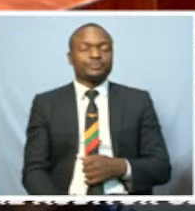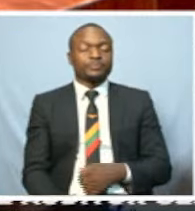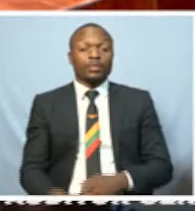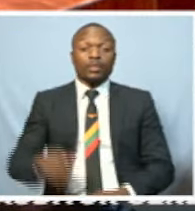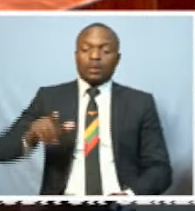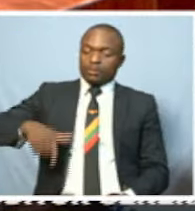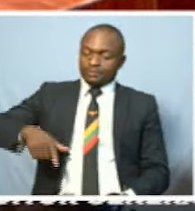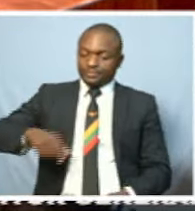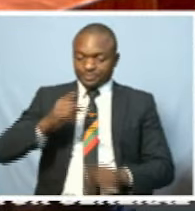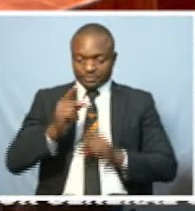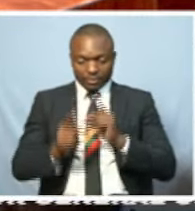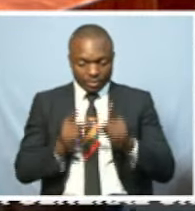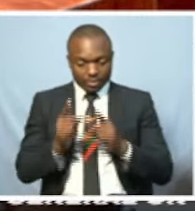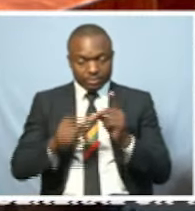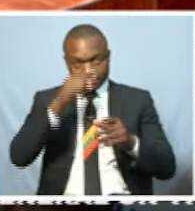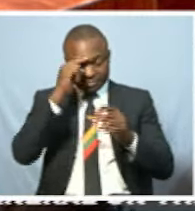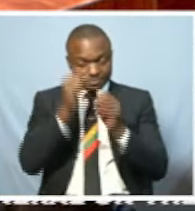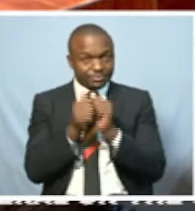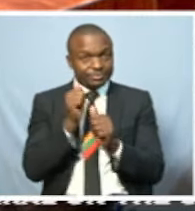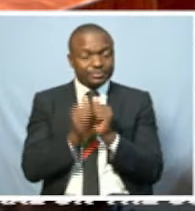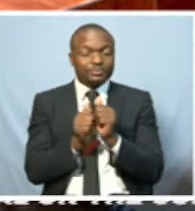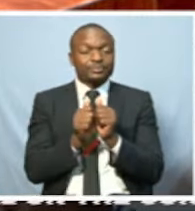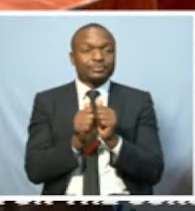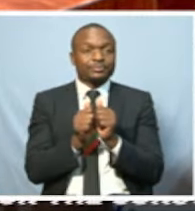the process because